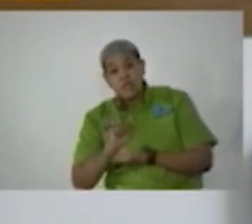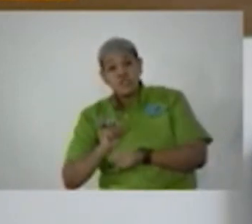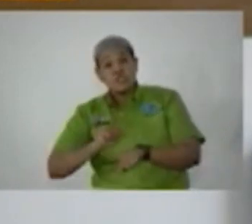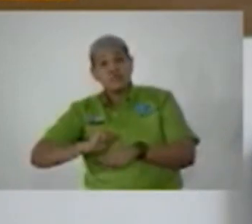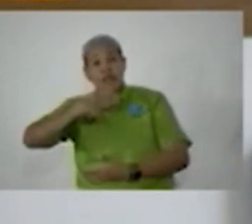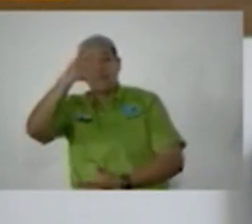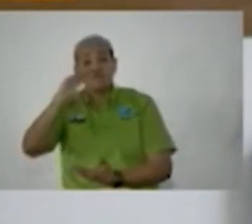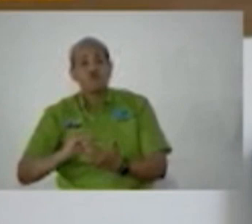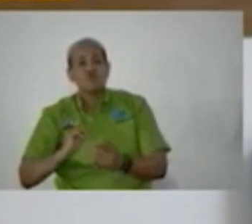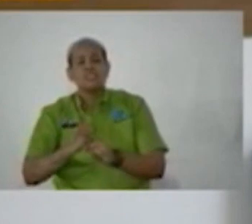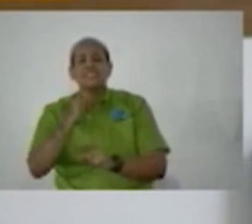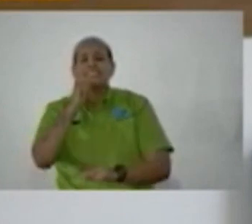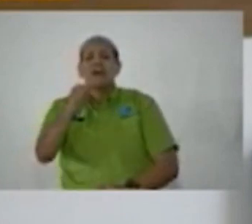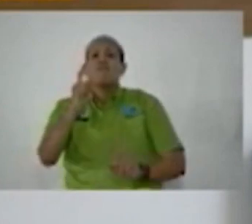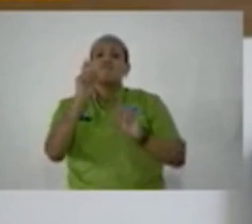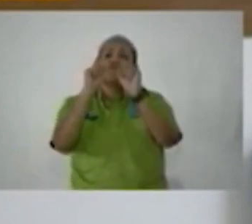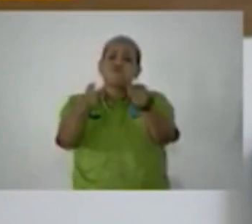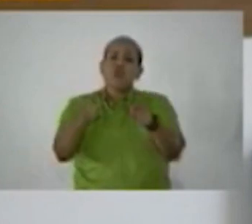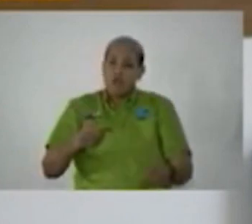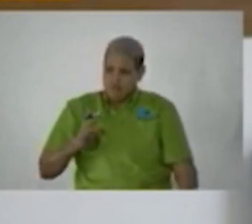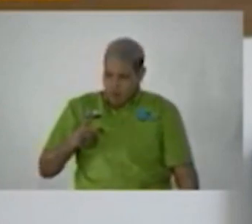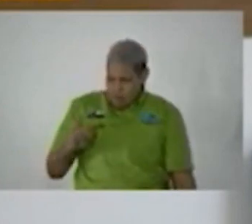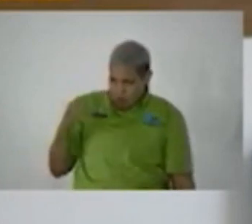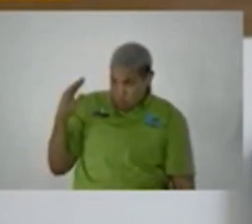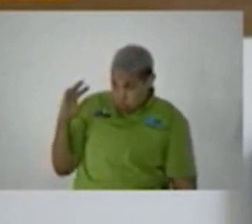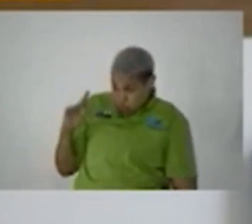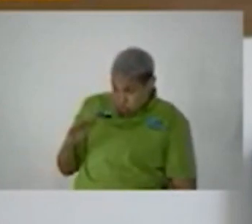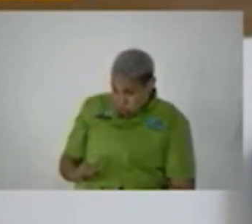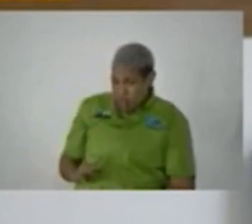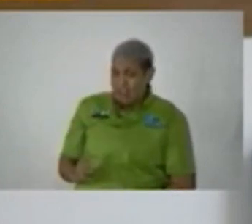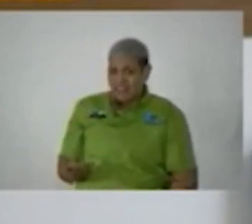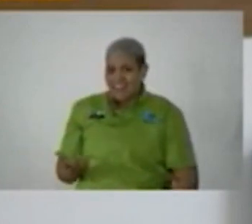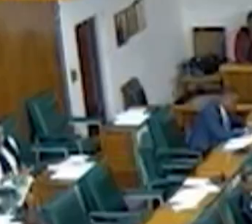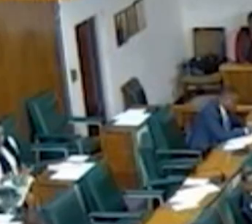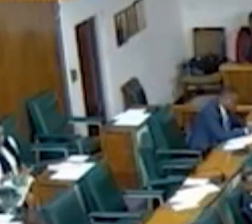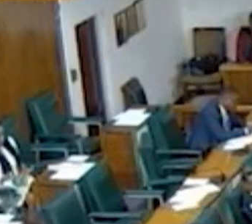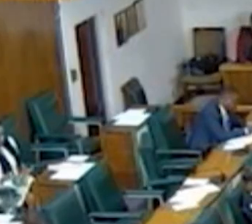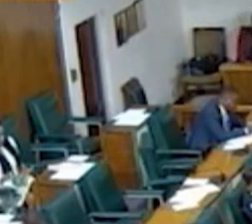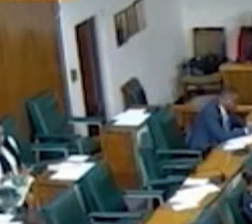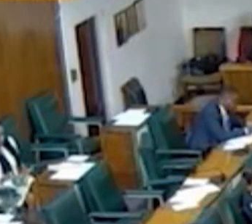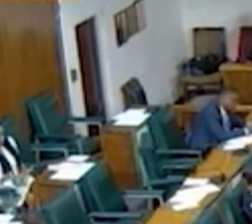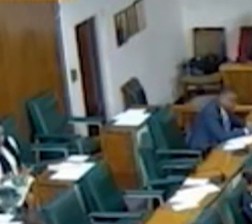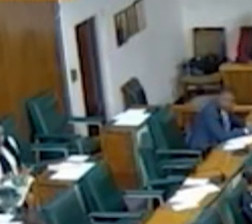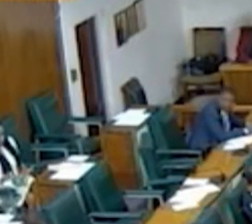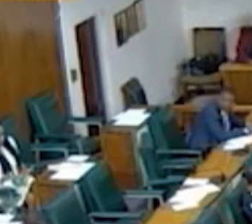is not inordinately low, having regard to the various nature of the offence.